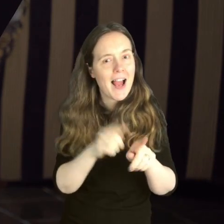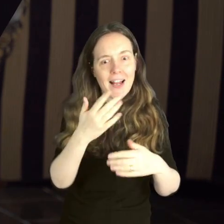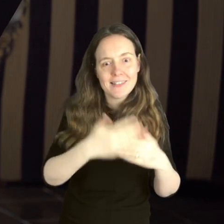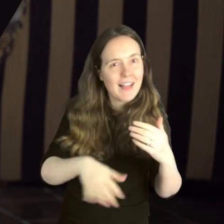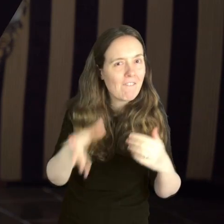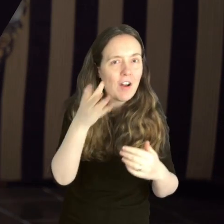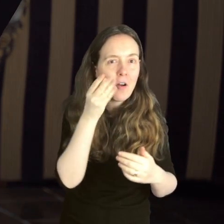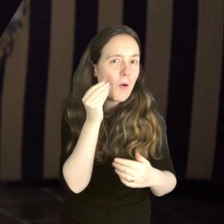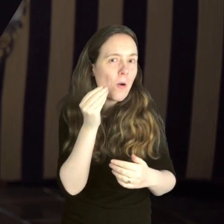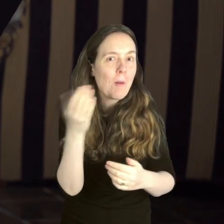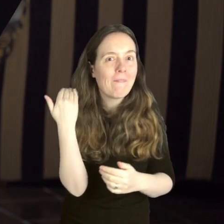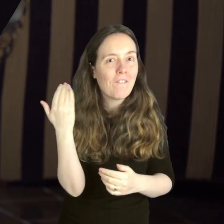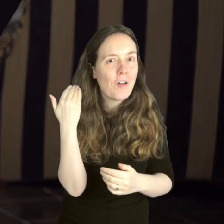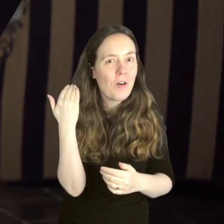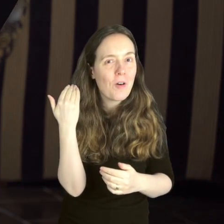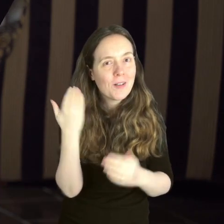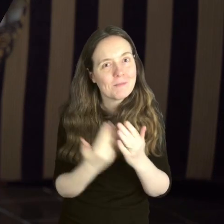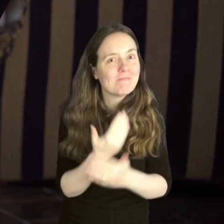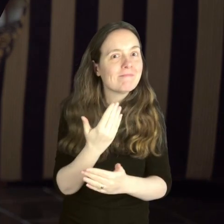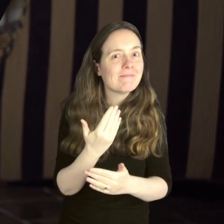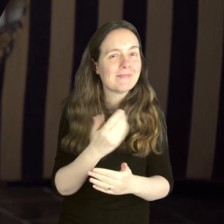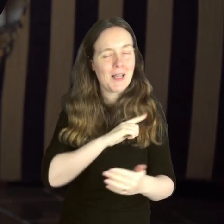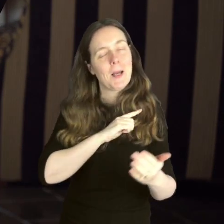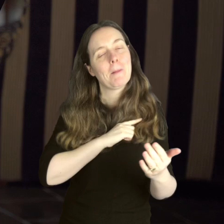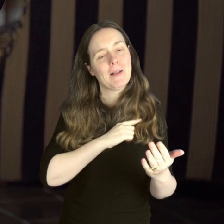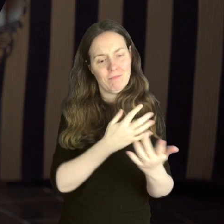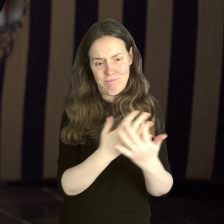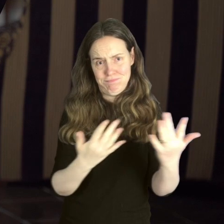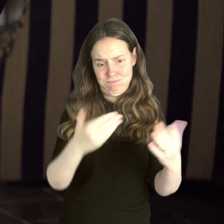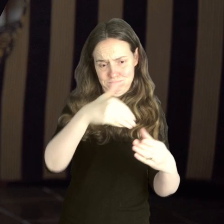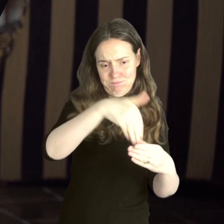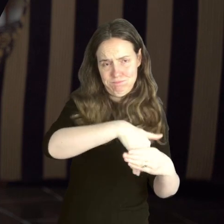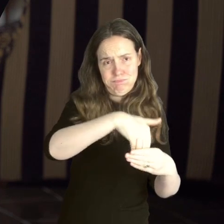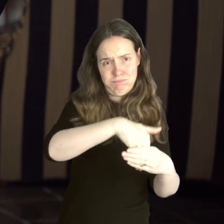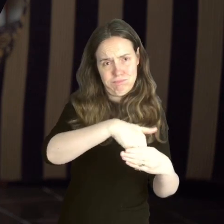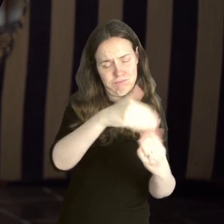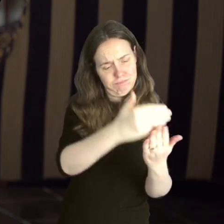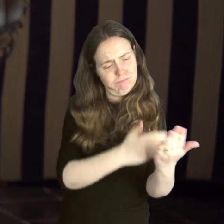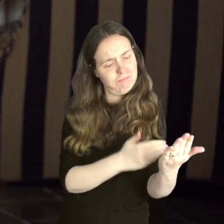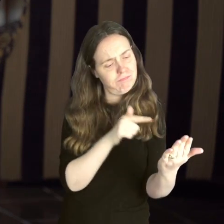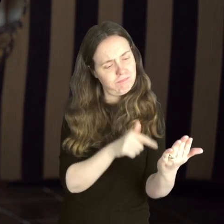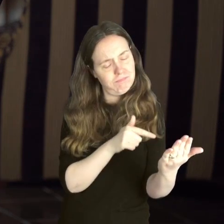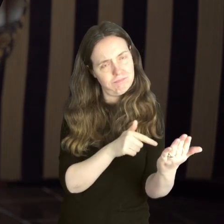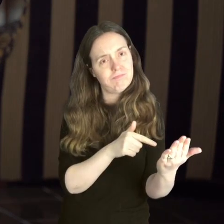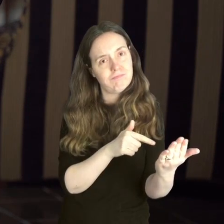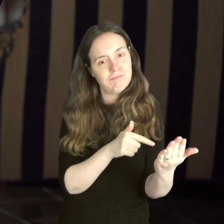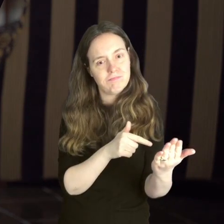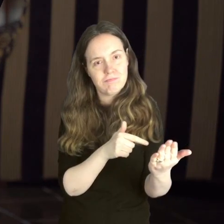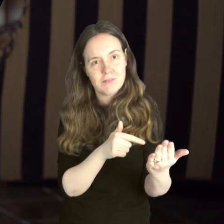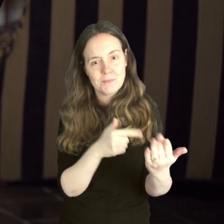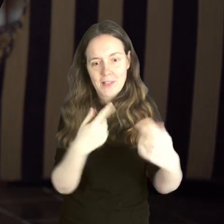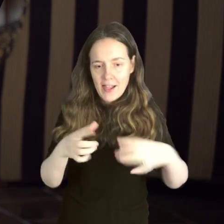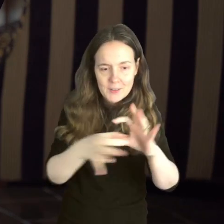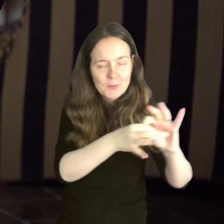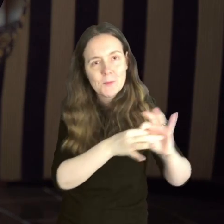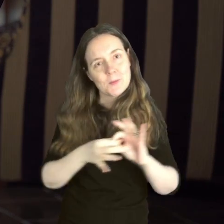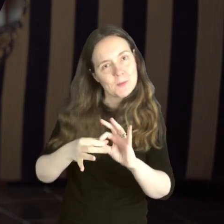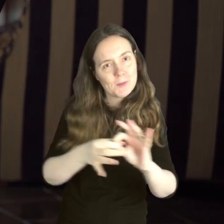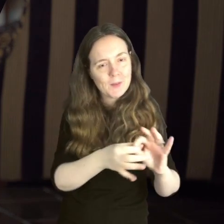never heard it before, because there's so much in it, and see what we can rediscover